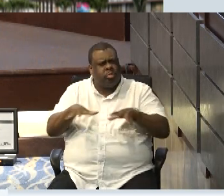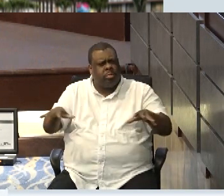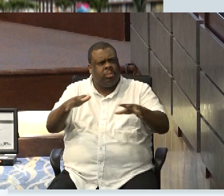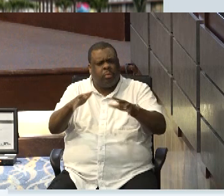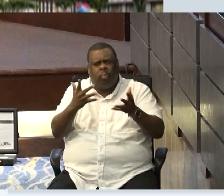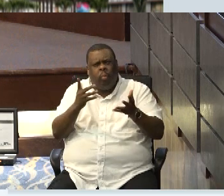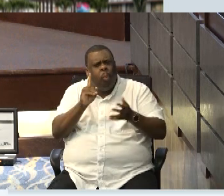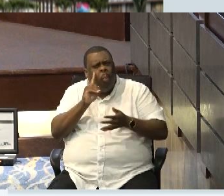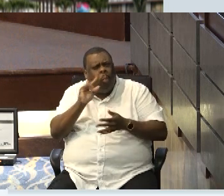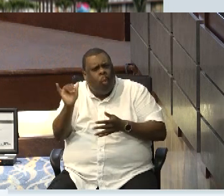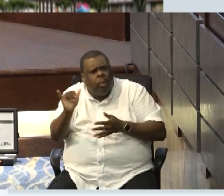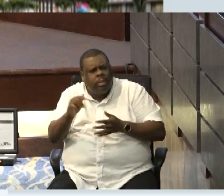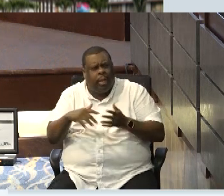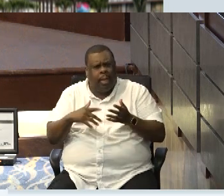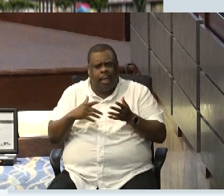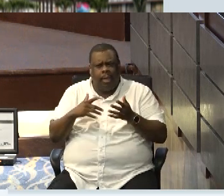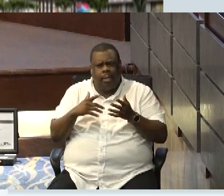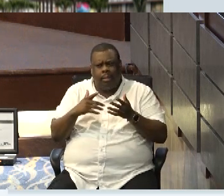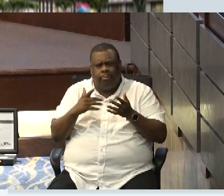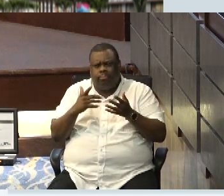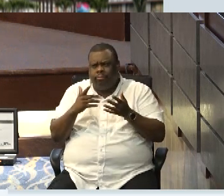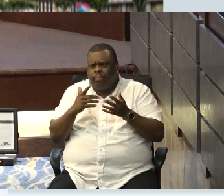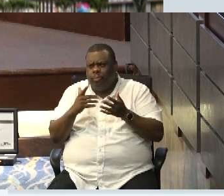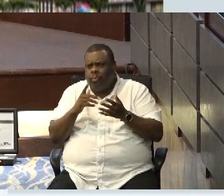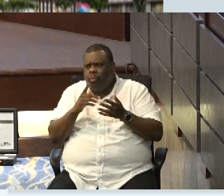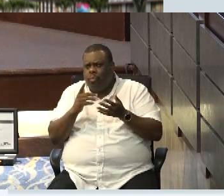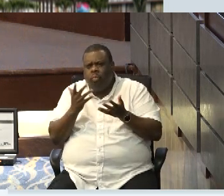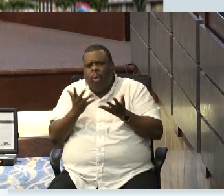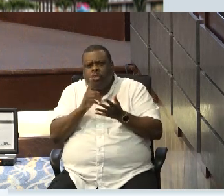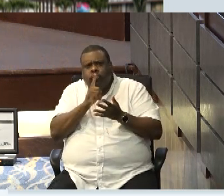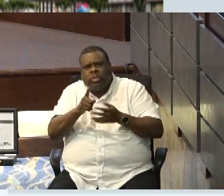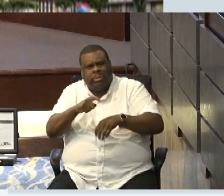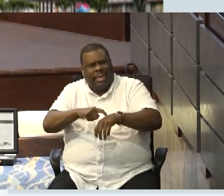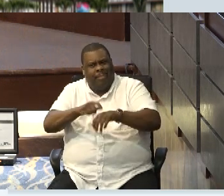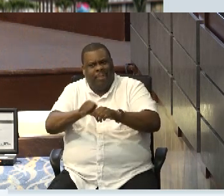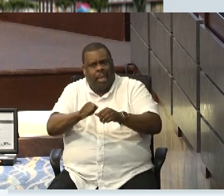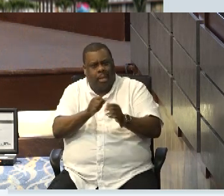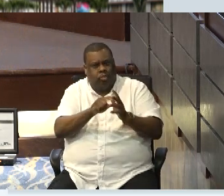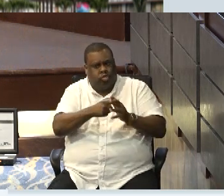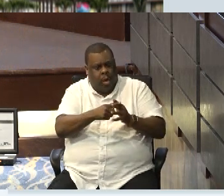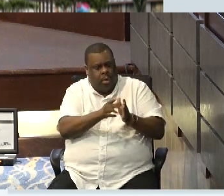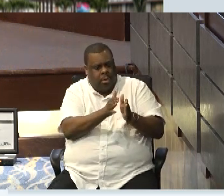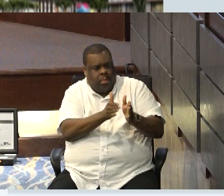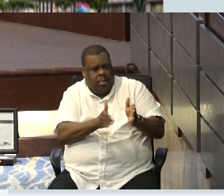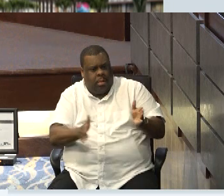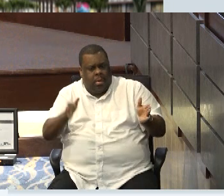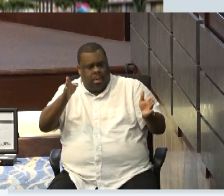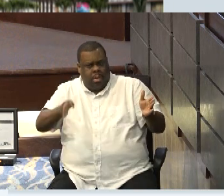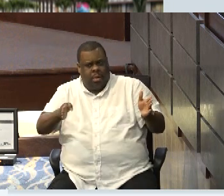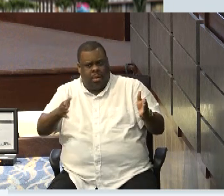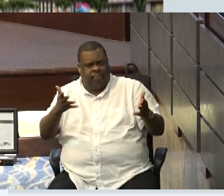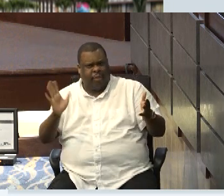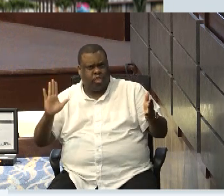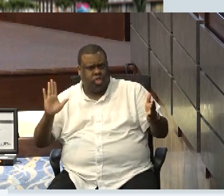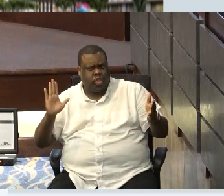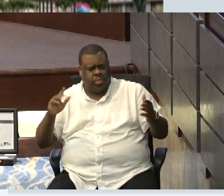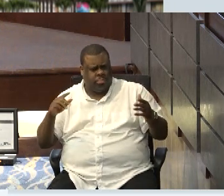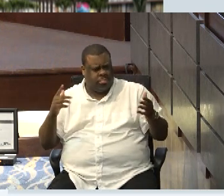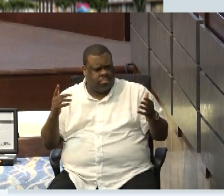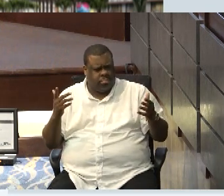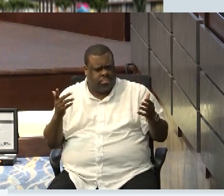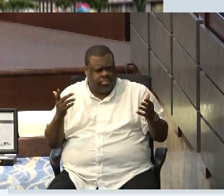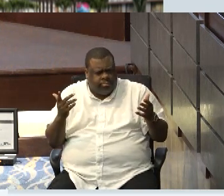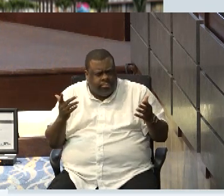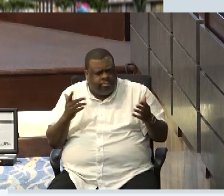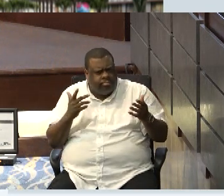what scale should we be dreaming at, what's realistic, and so that initiated in April of 2022.